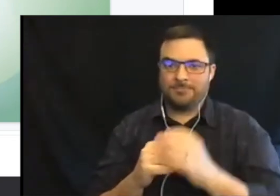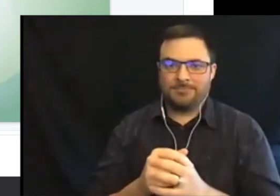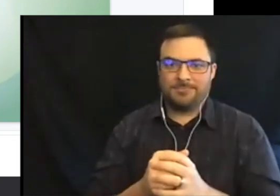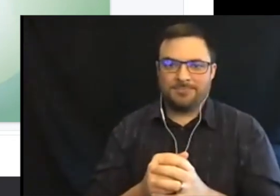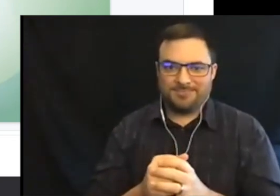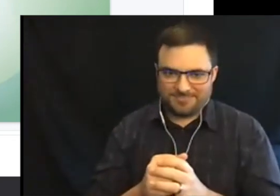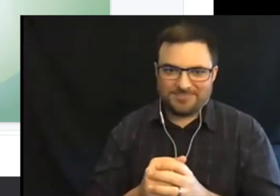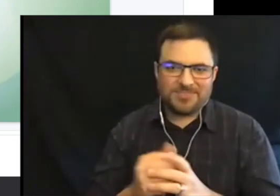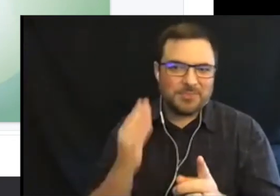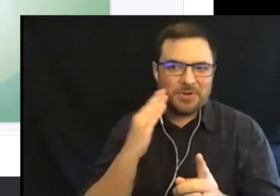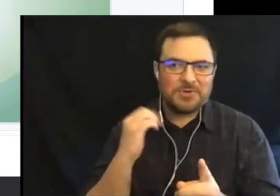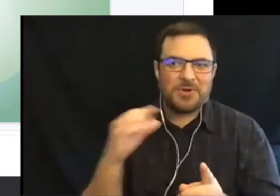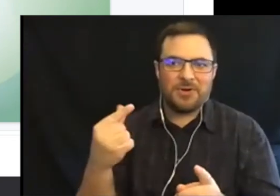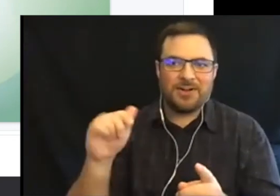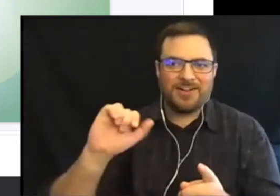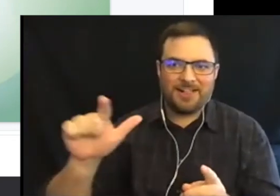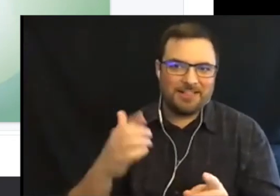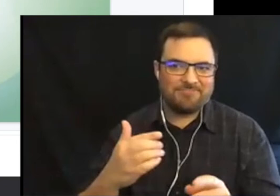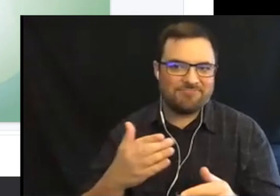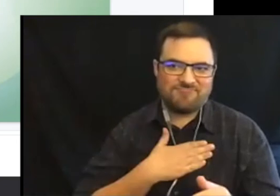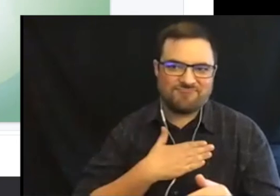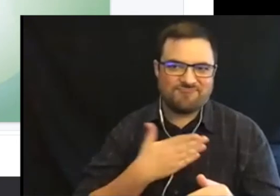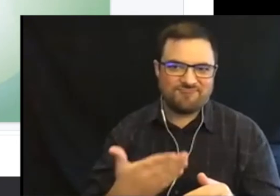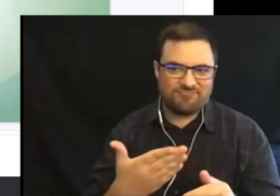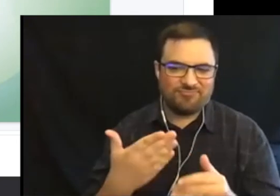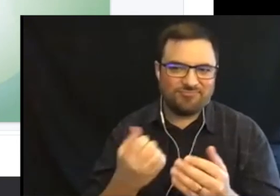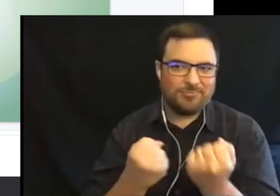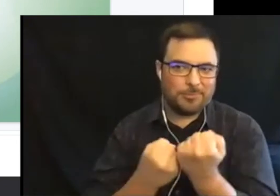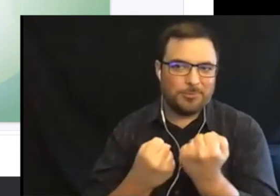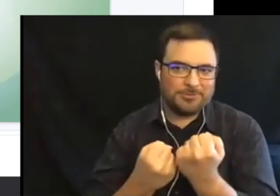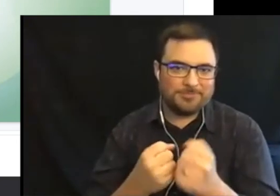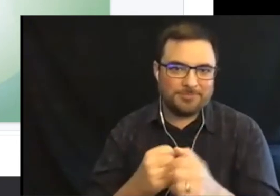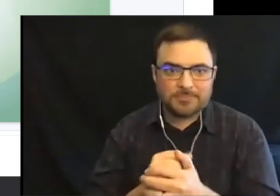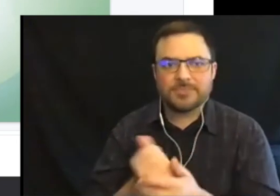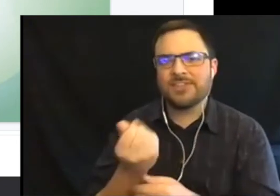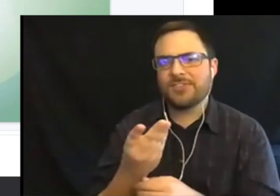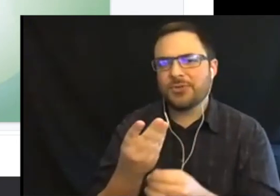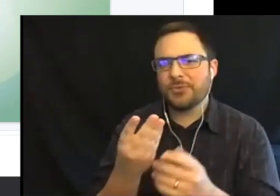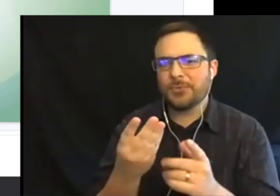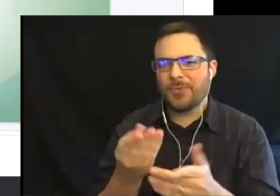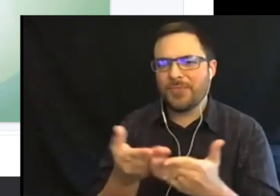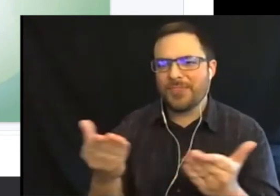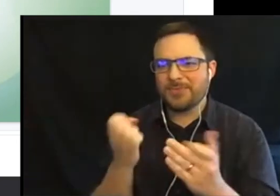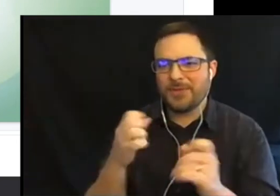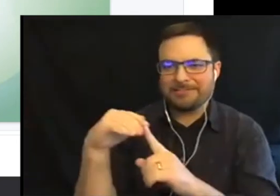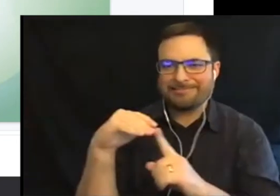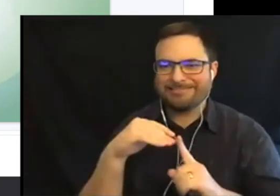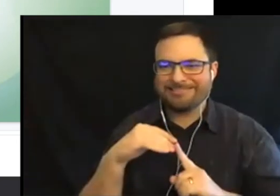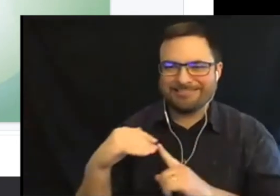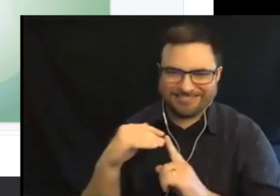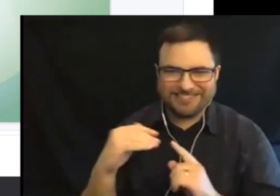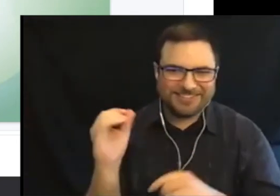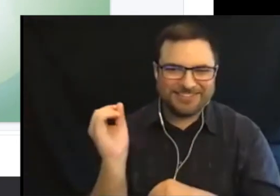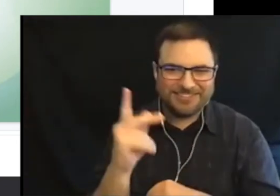We know she would be welcome to, answer those for you. We have just a couple other things here that we wanted to share with you.